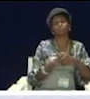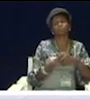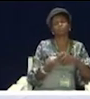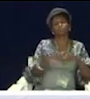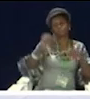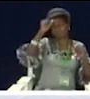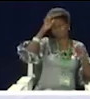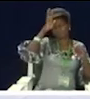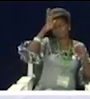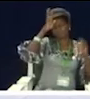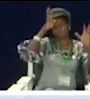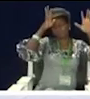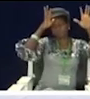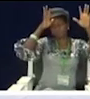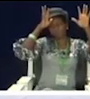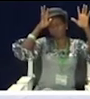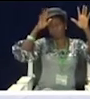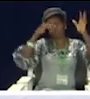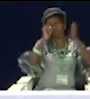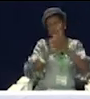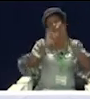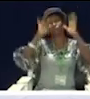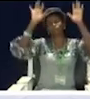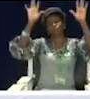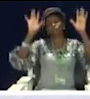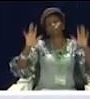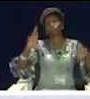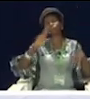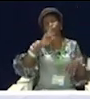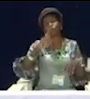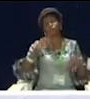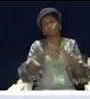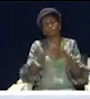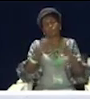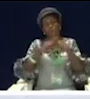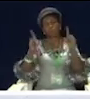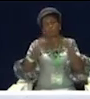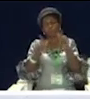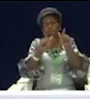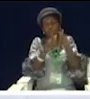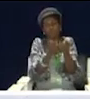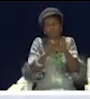Daddy says miracles are in categories.